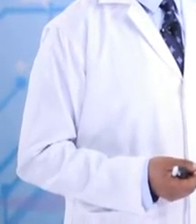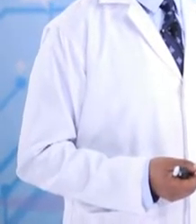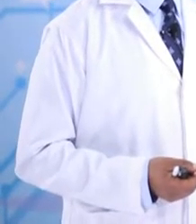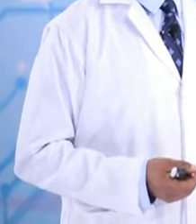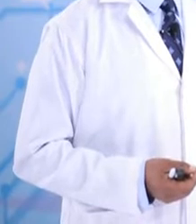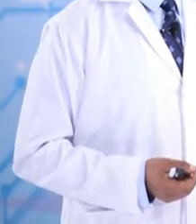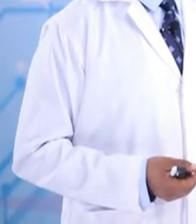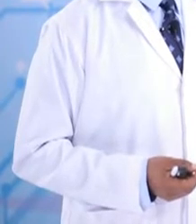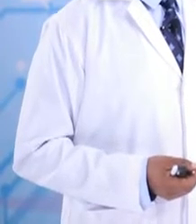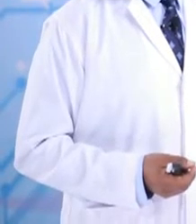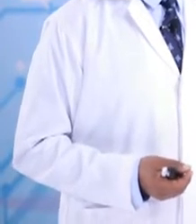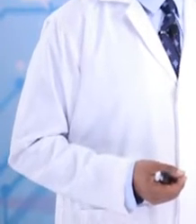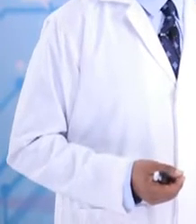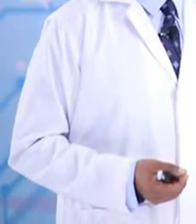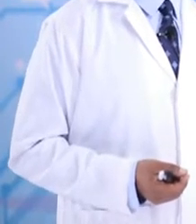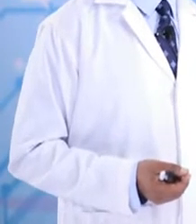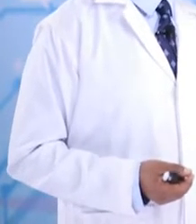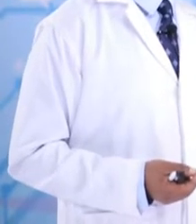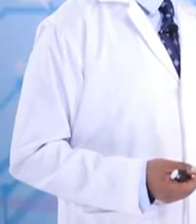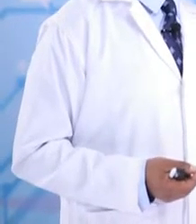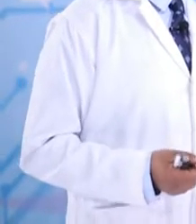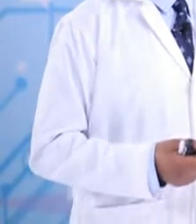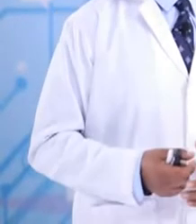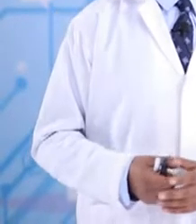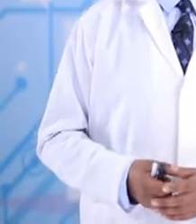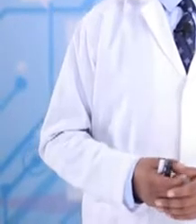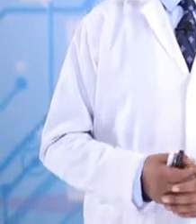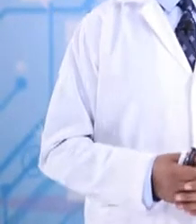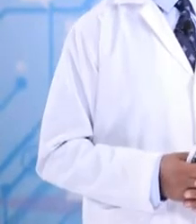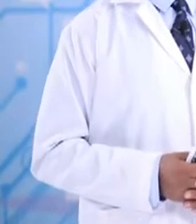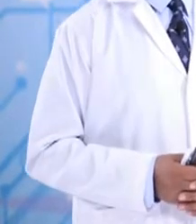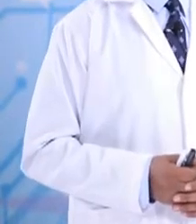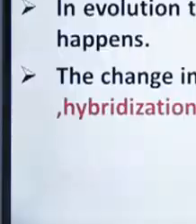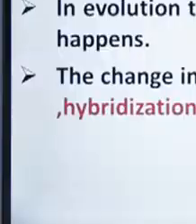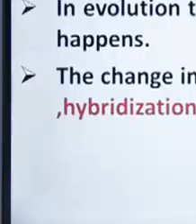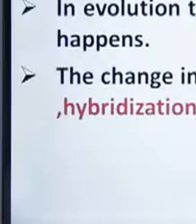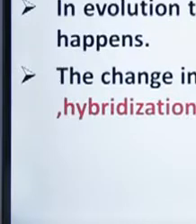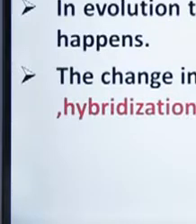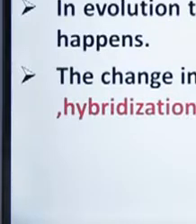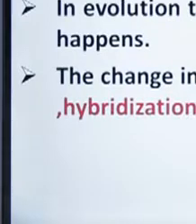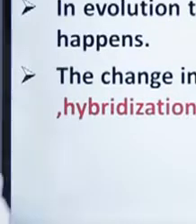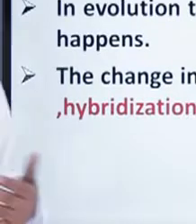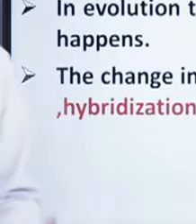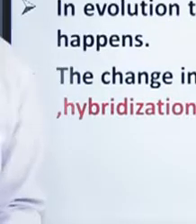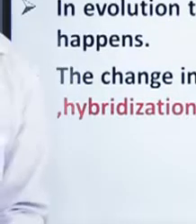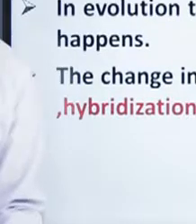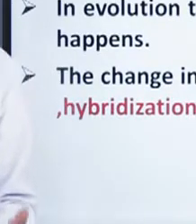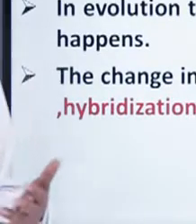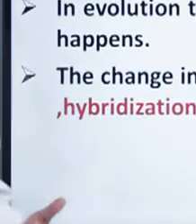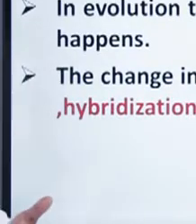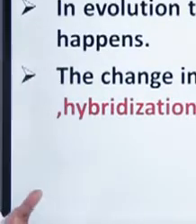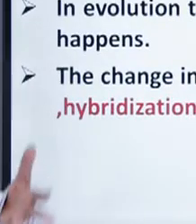that causes evolution is natural selection. Nature by itself